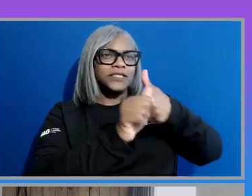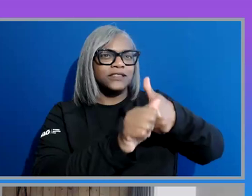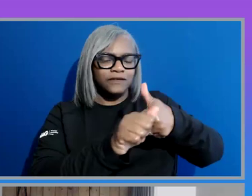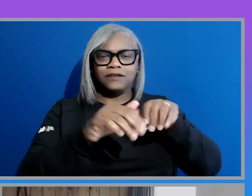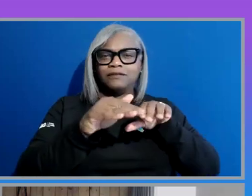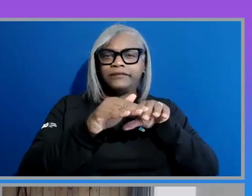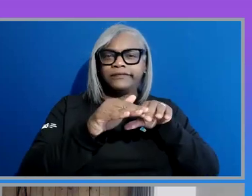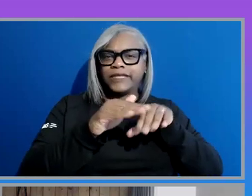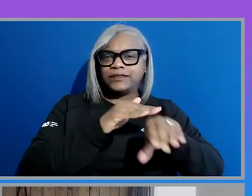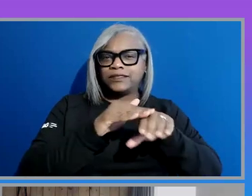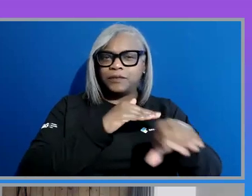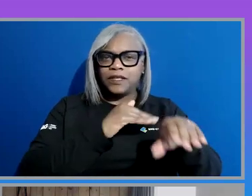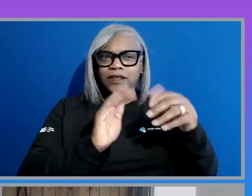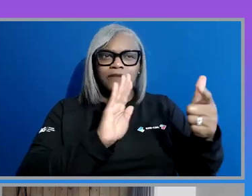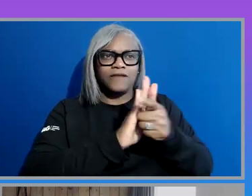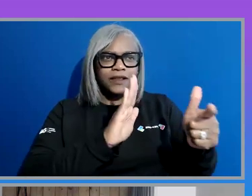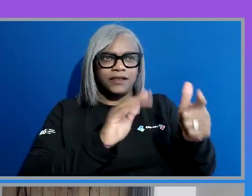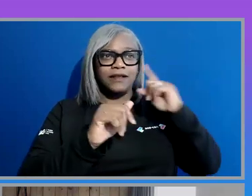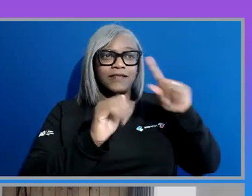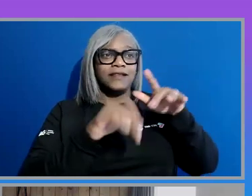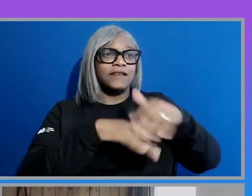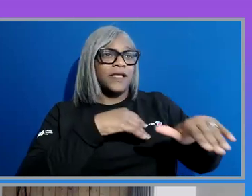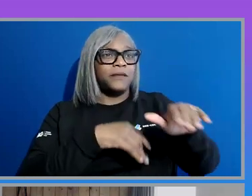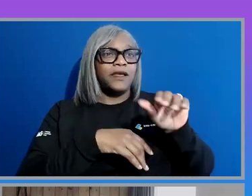that's available at